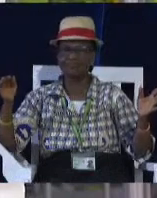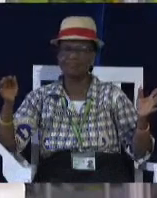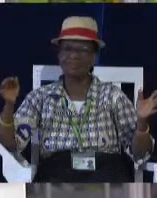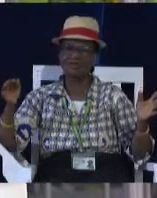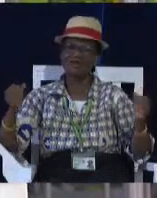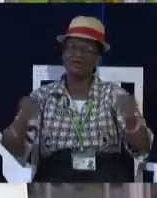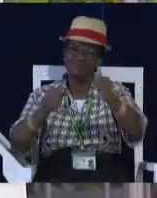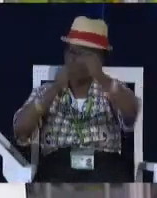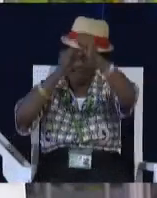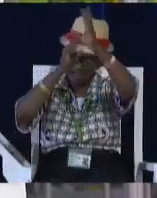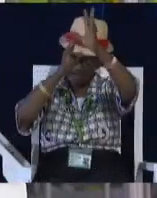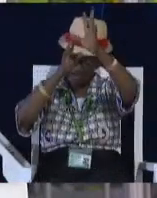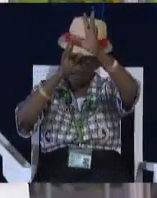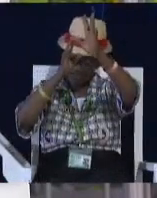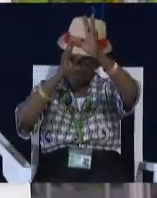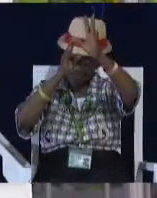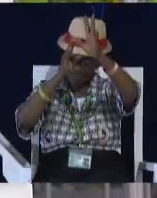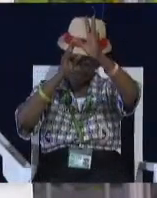Father,